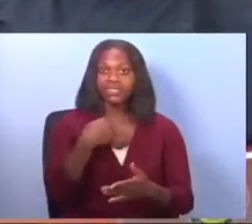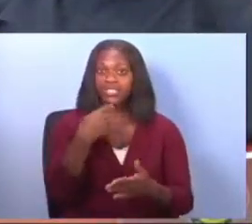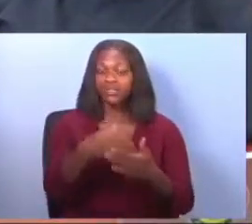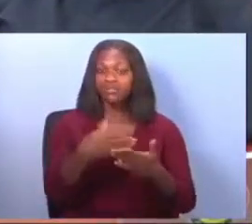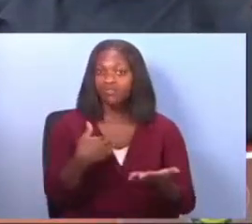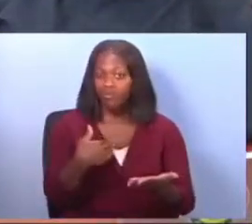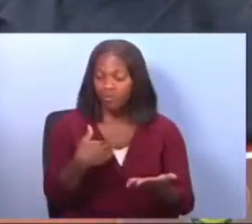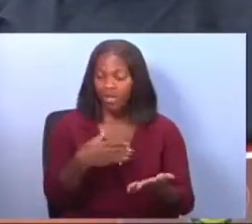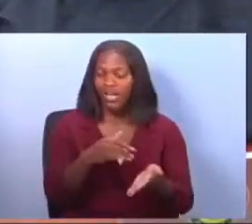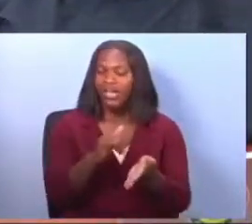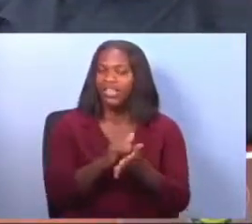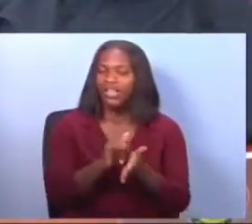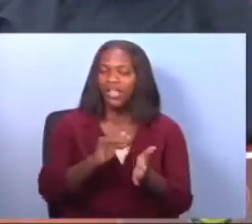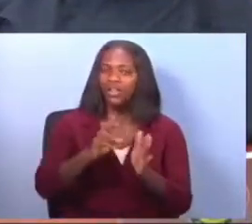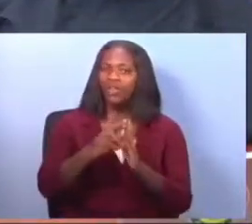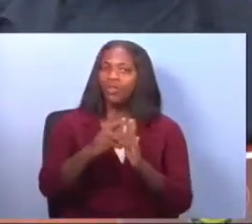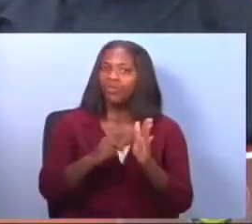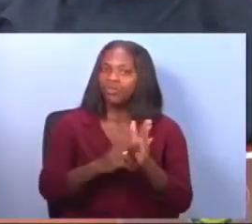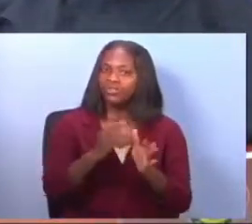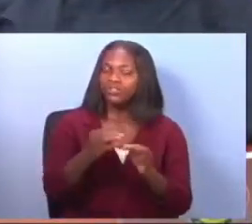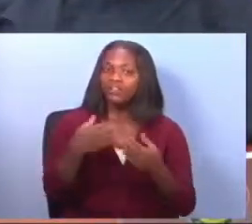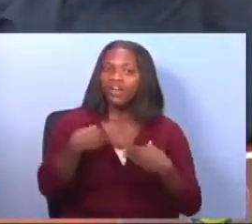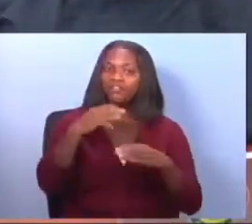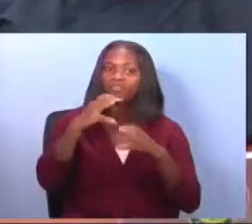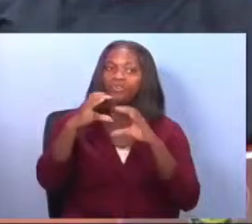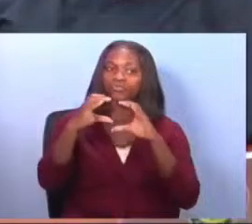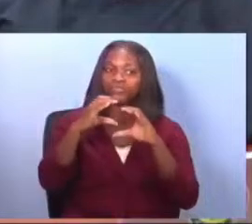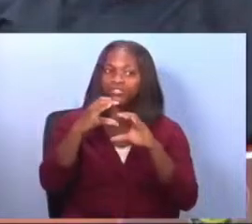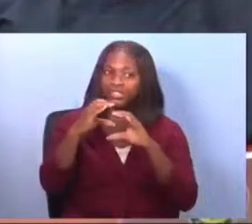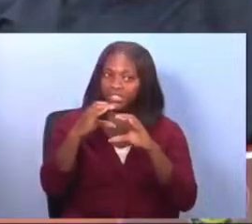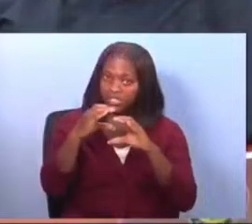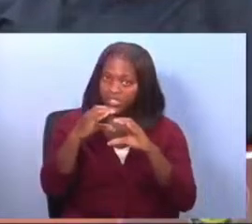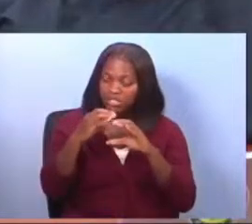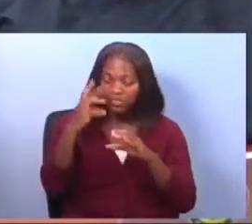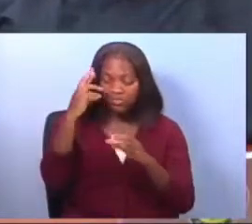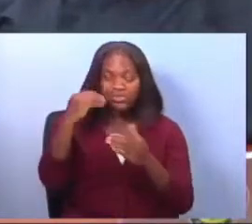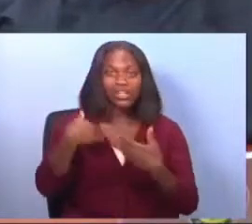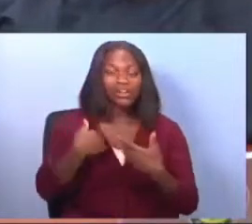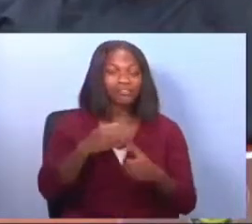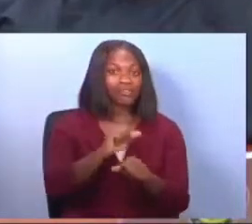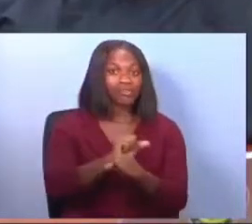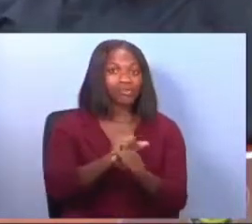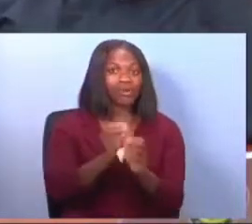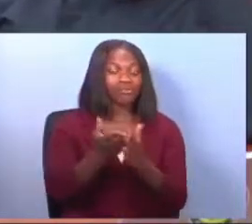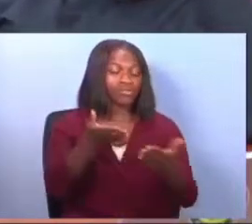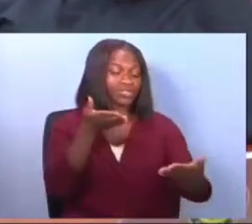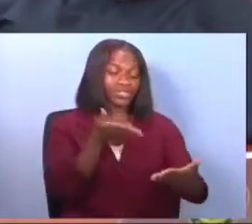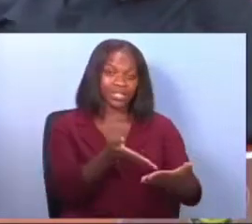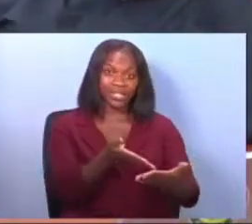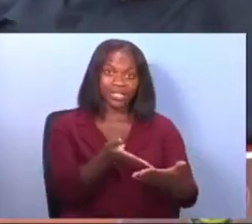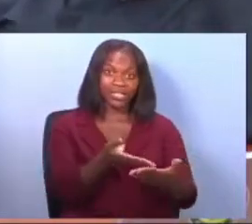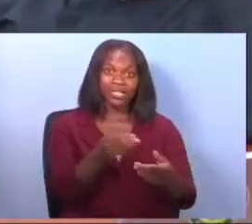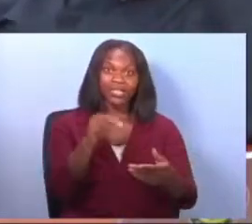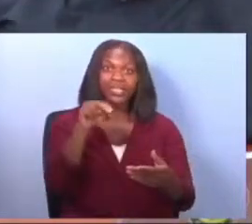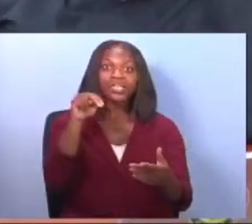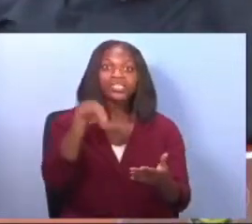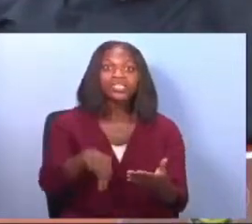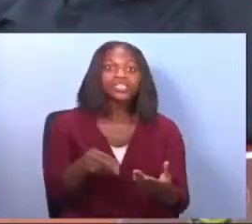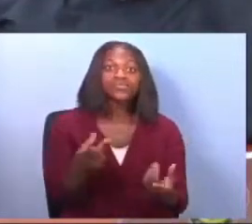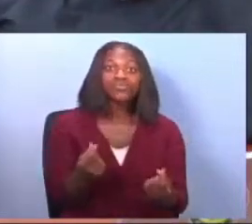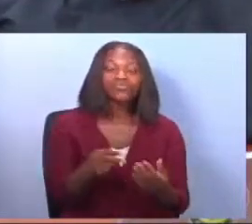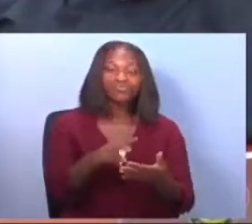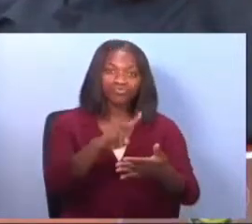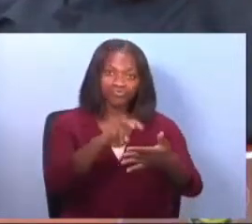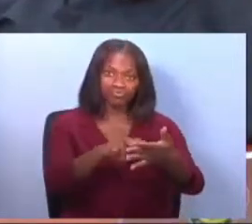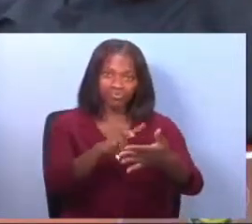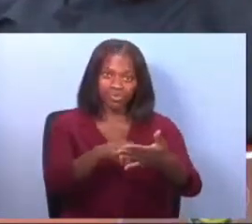rules, when there's communication, and that's why we have it on our order paper, it must be read. On this